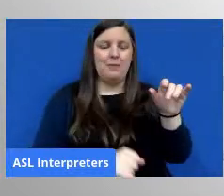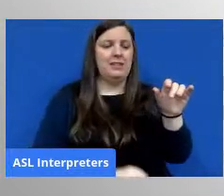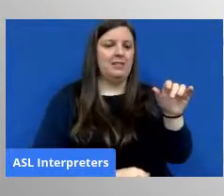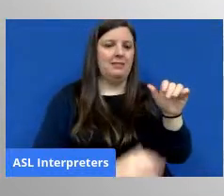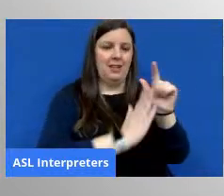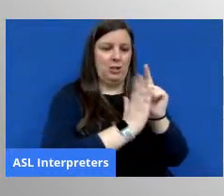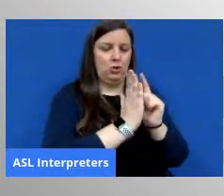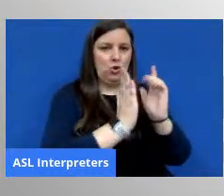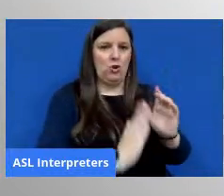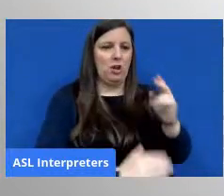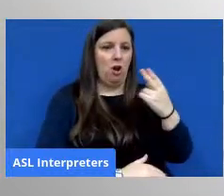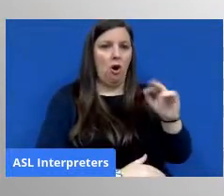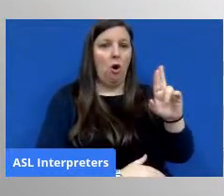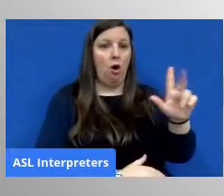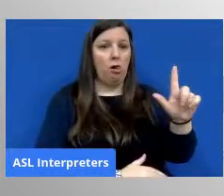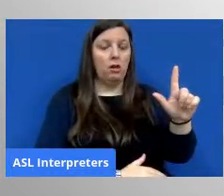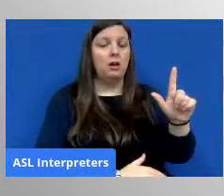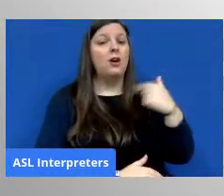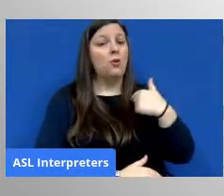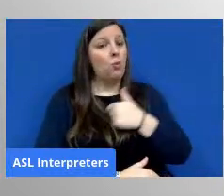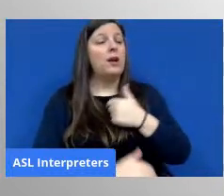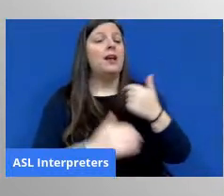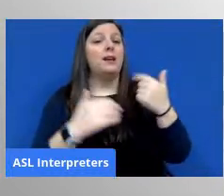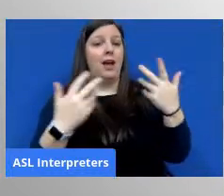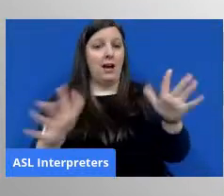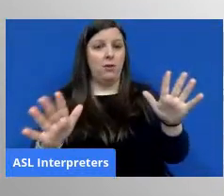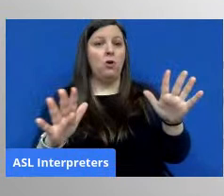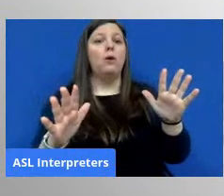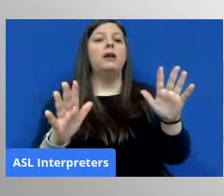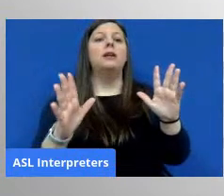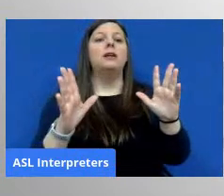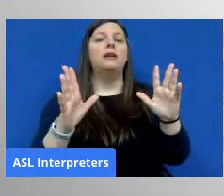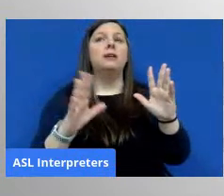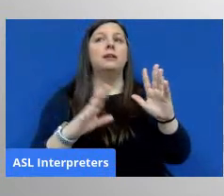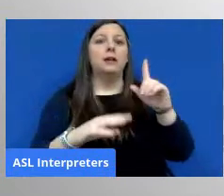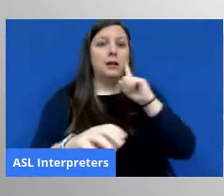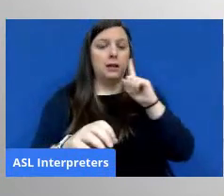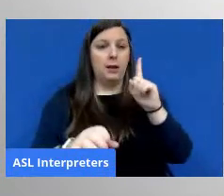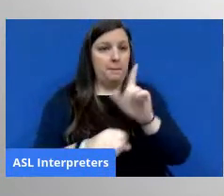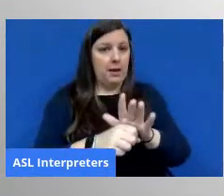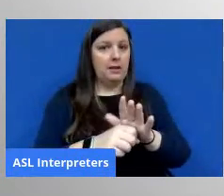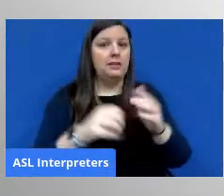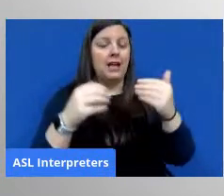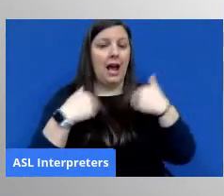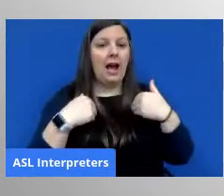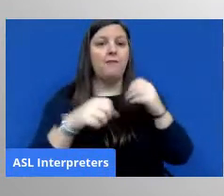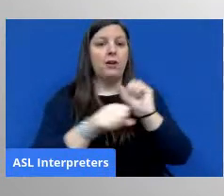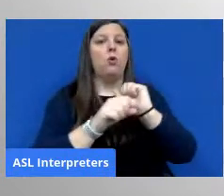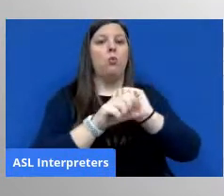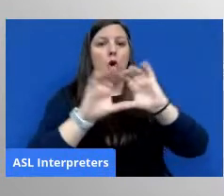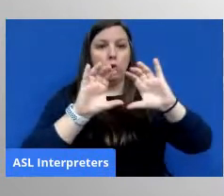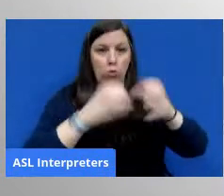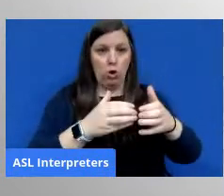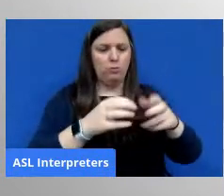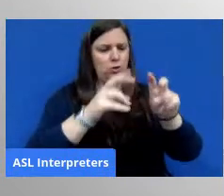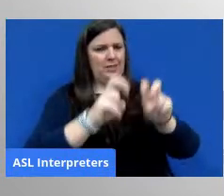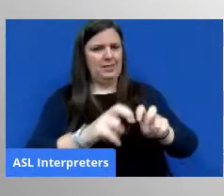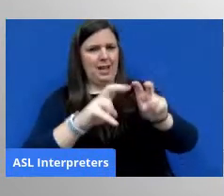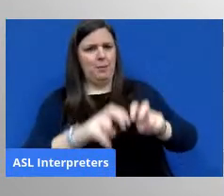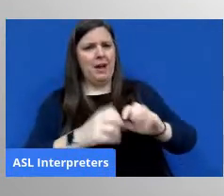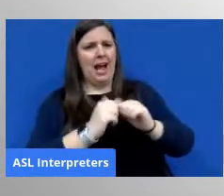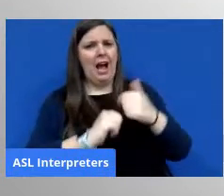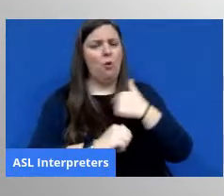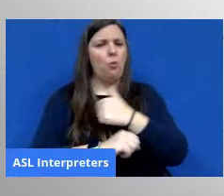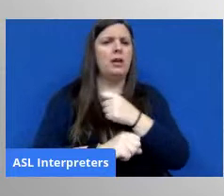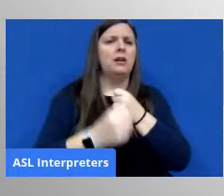We have committed to having a work group to examine just our overall work and how we support students in general. So that